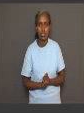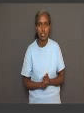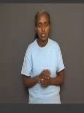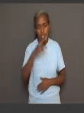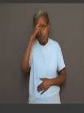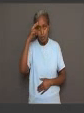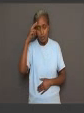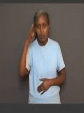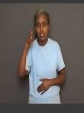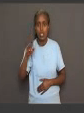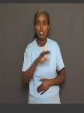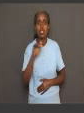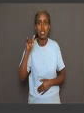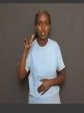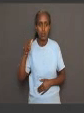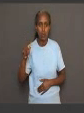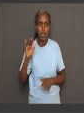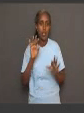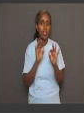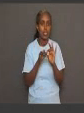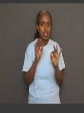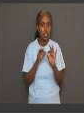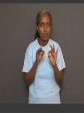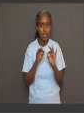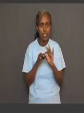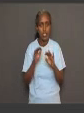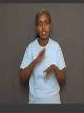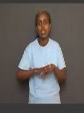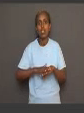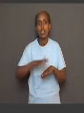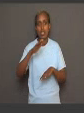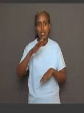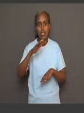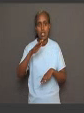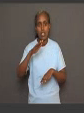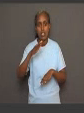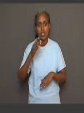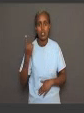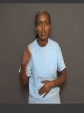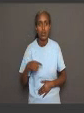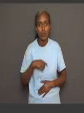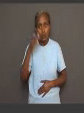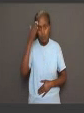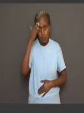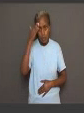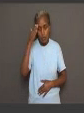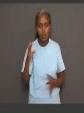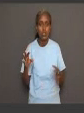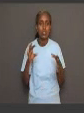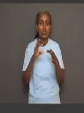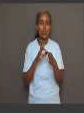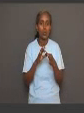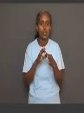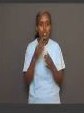Because x and y are defined as greater than, we know the coordinates